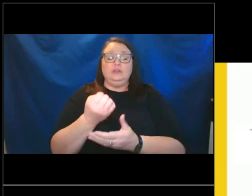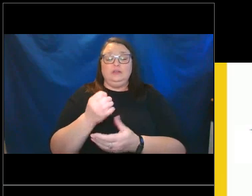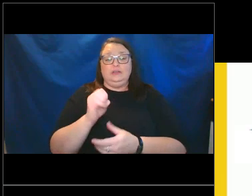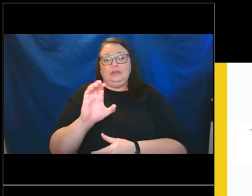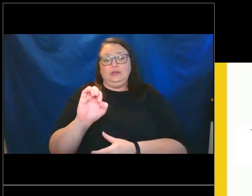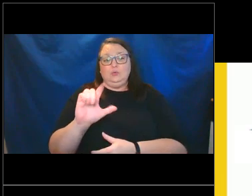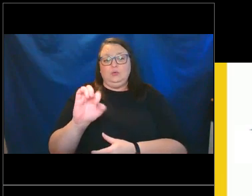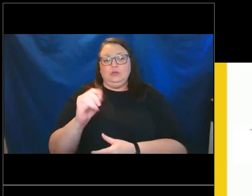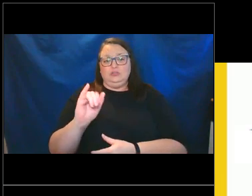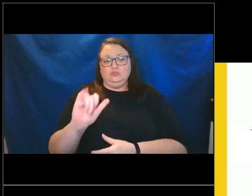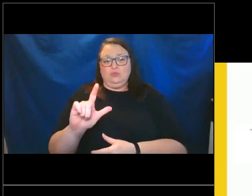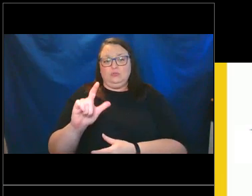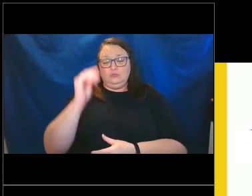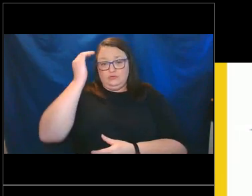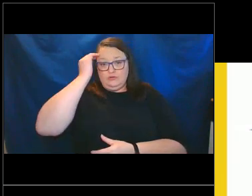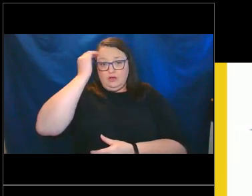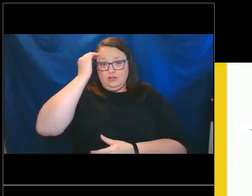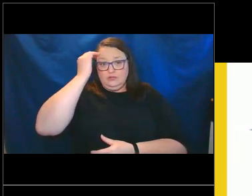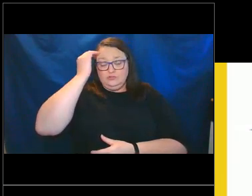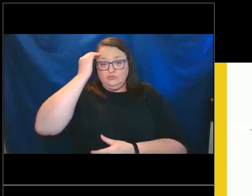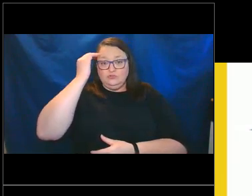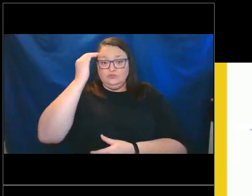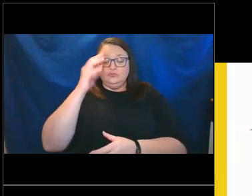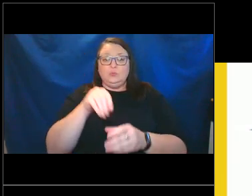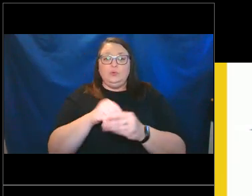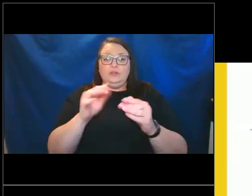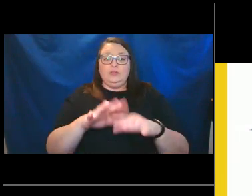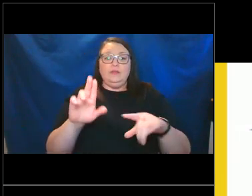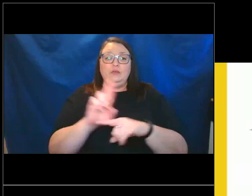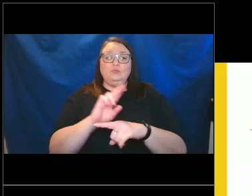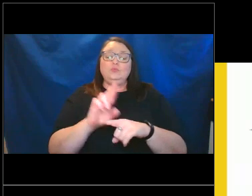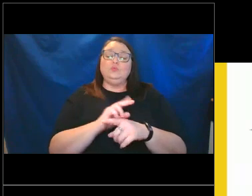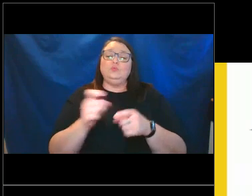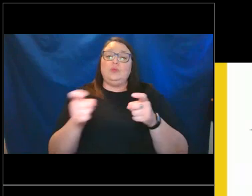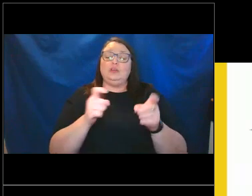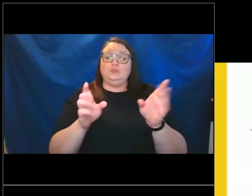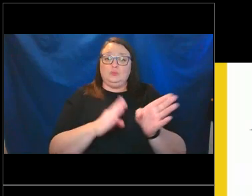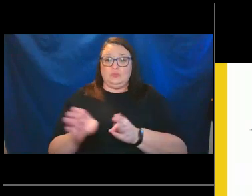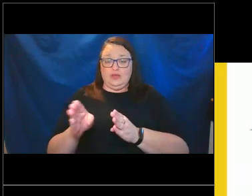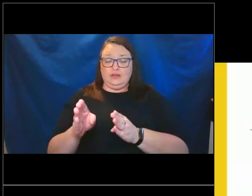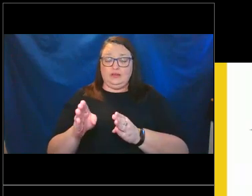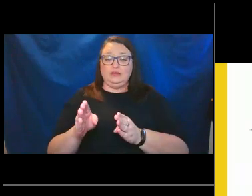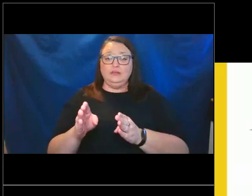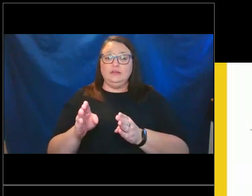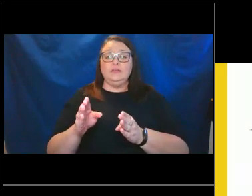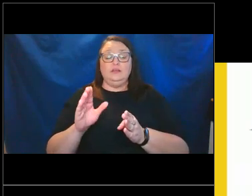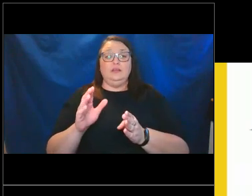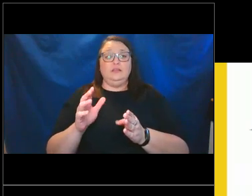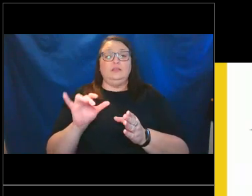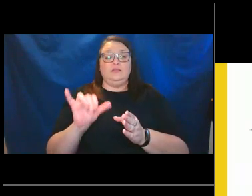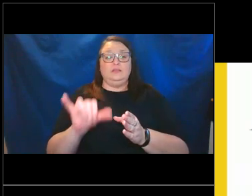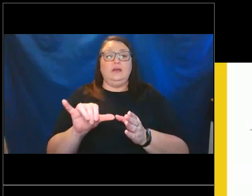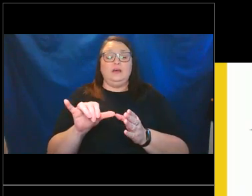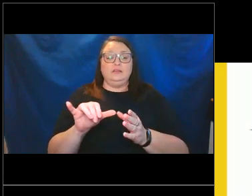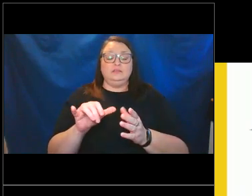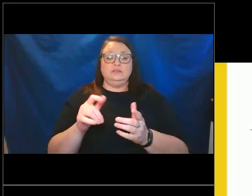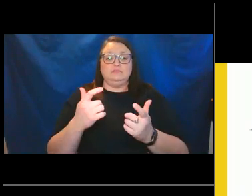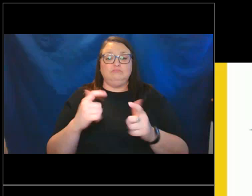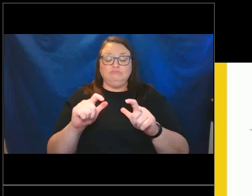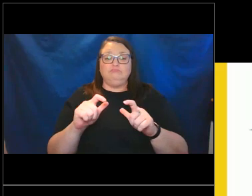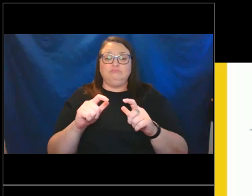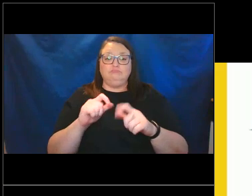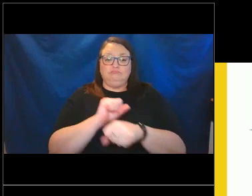in land use management planning, and that's really a big underskilling in that. All